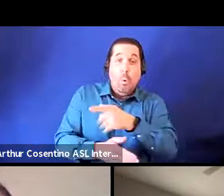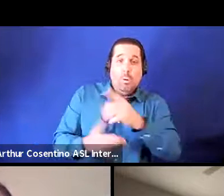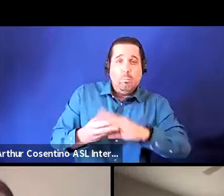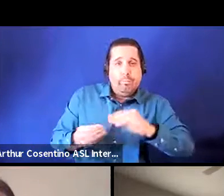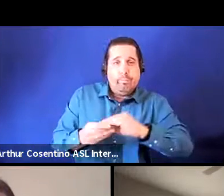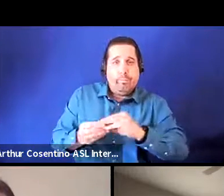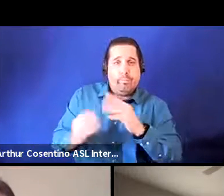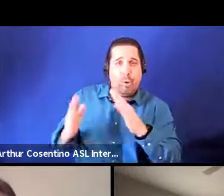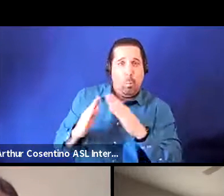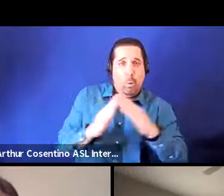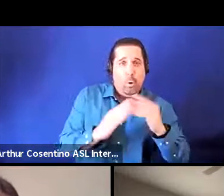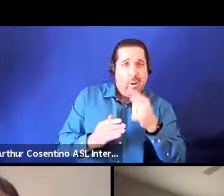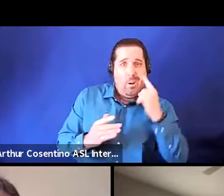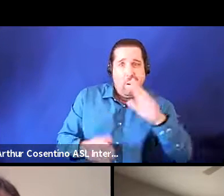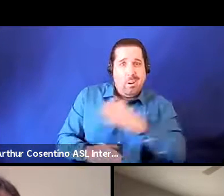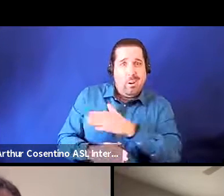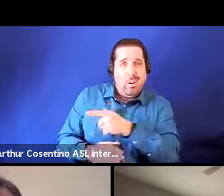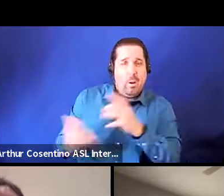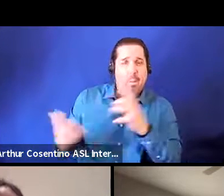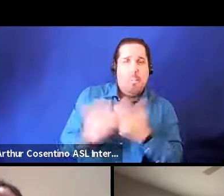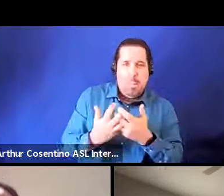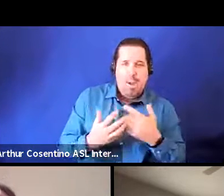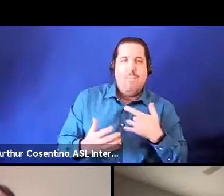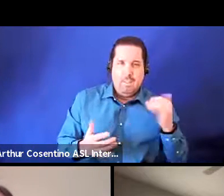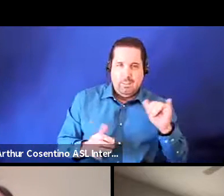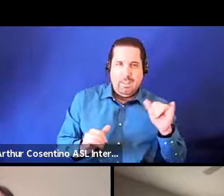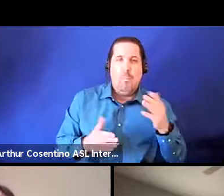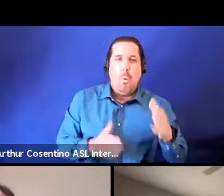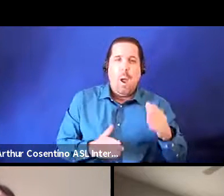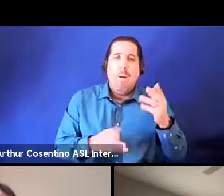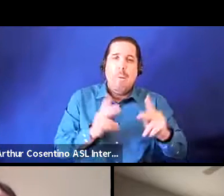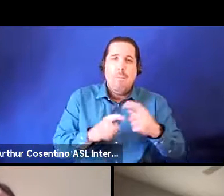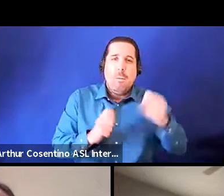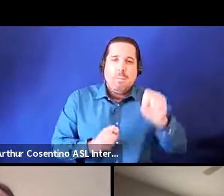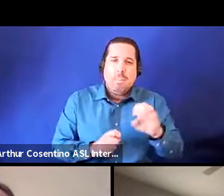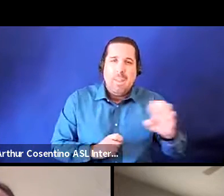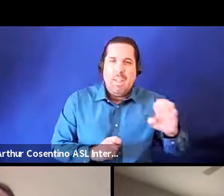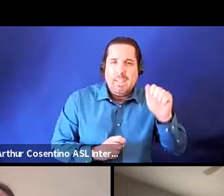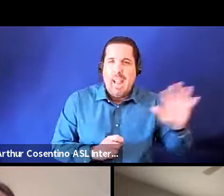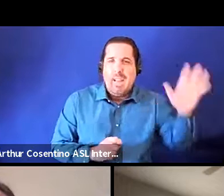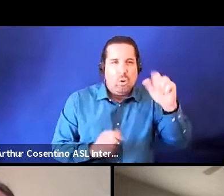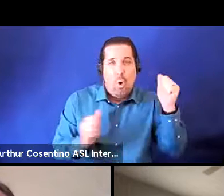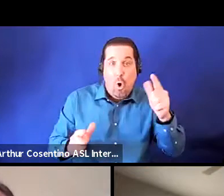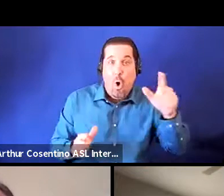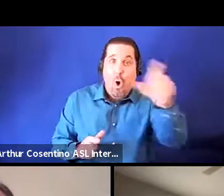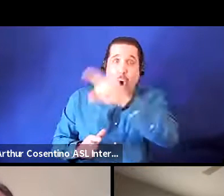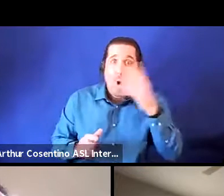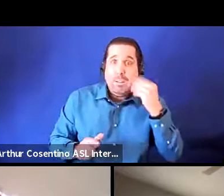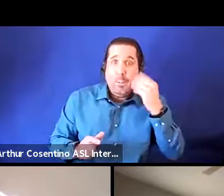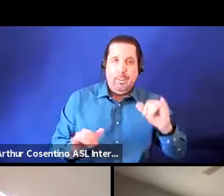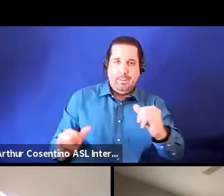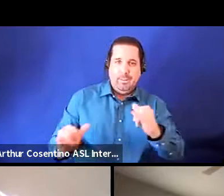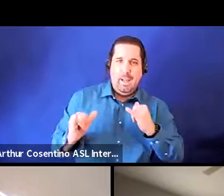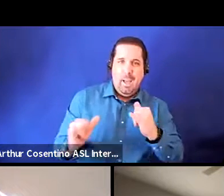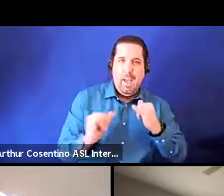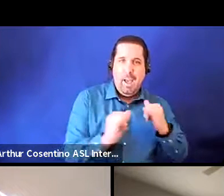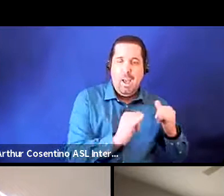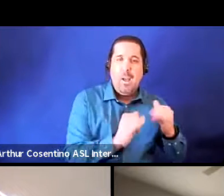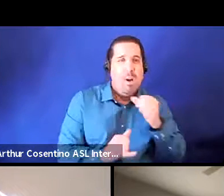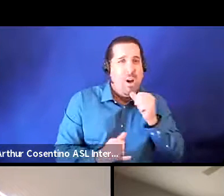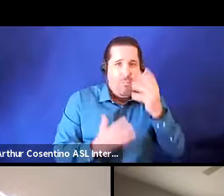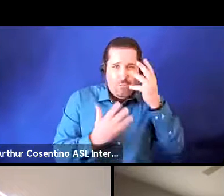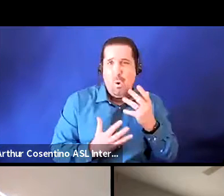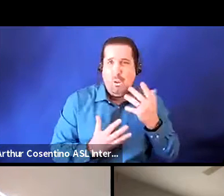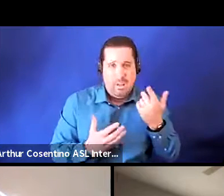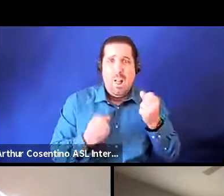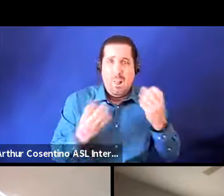because that's what I saw growing up. And other families were the same way. Folks from Southeast Asia all had the similar experience. And unfortunately, a lot of us, as